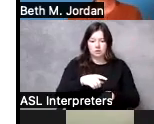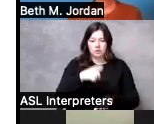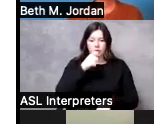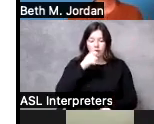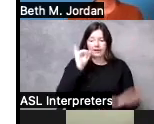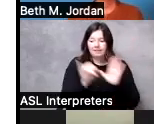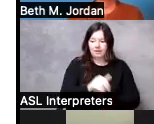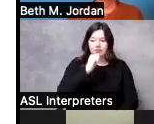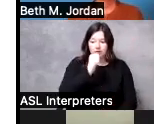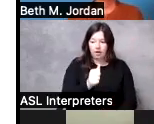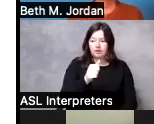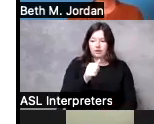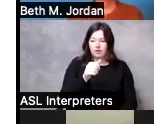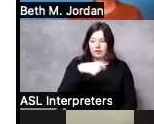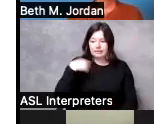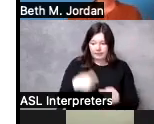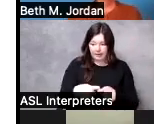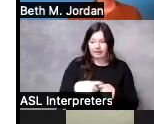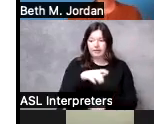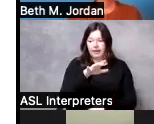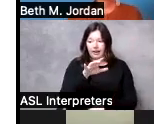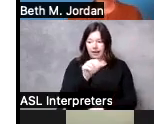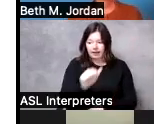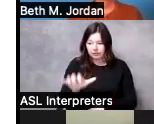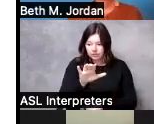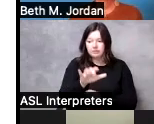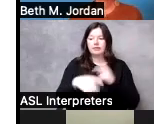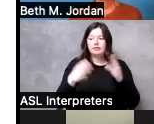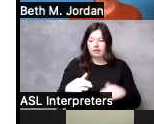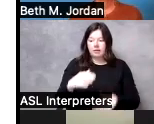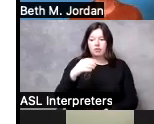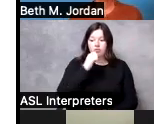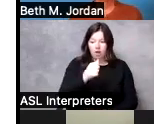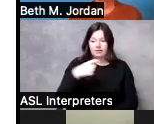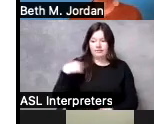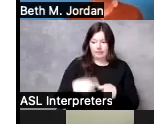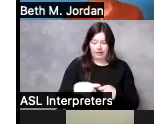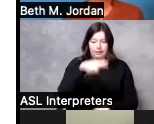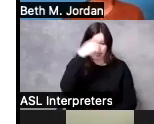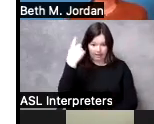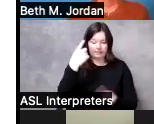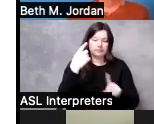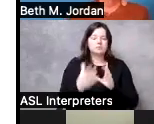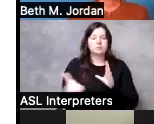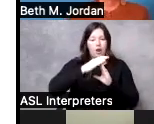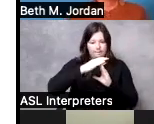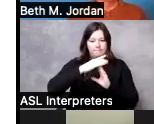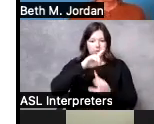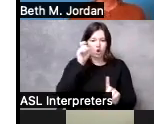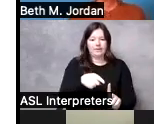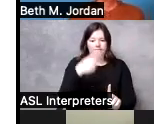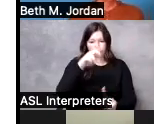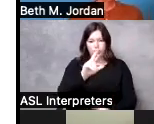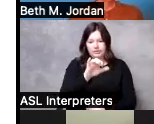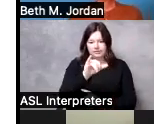and non-Hispanic Black had the highest reported rates of being a target of racism. Reported rates on